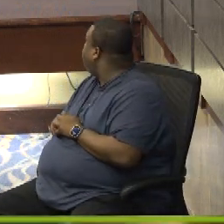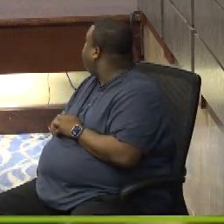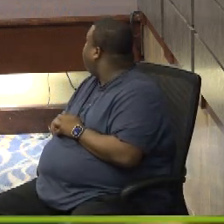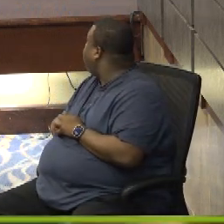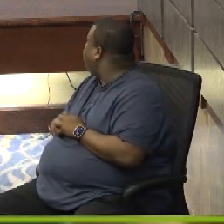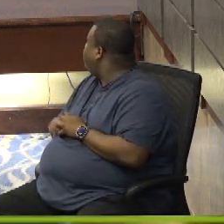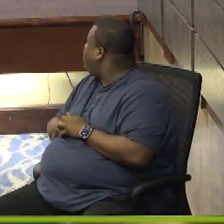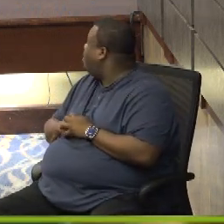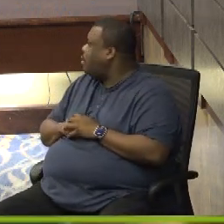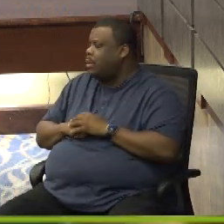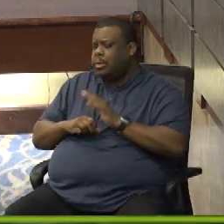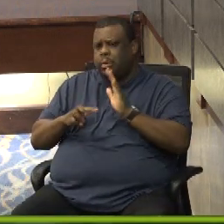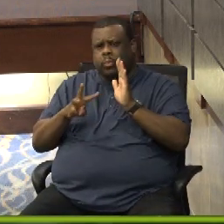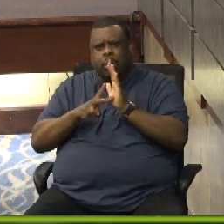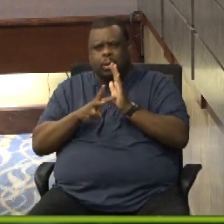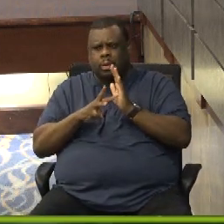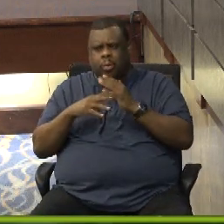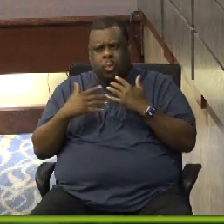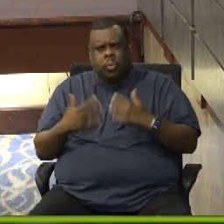Waco is so much more.